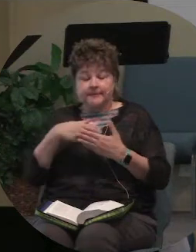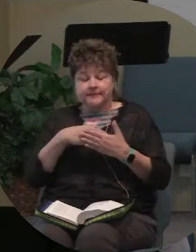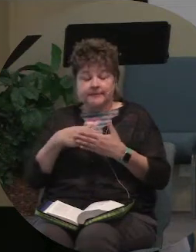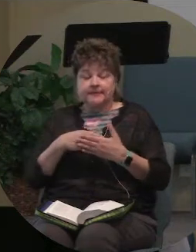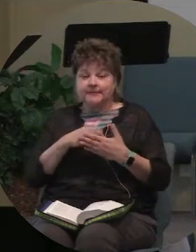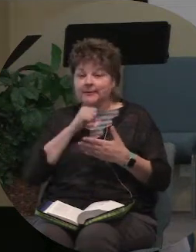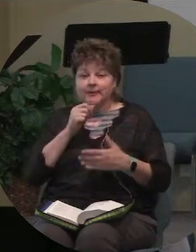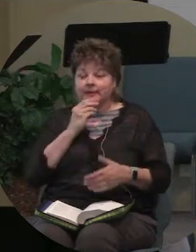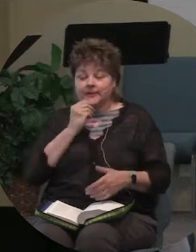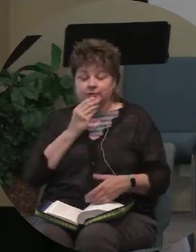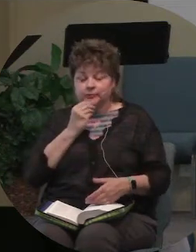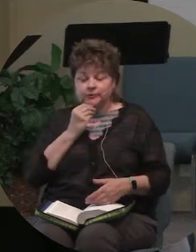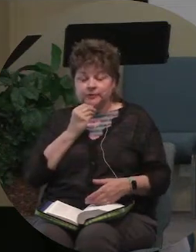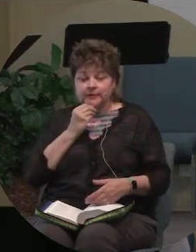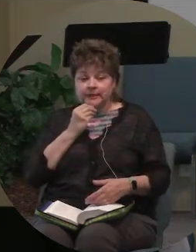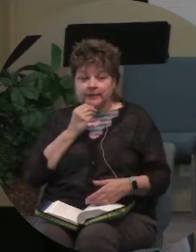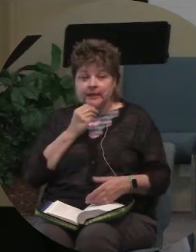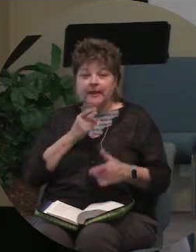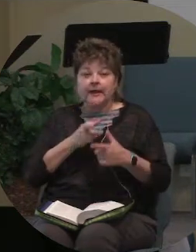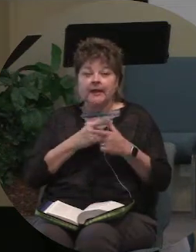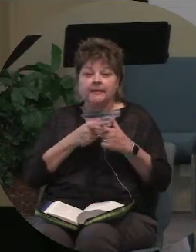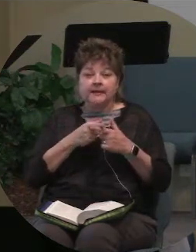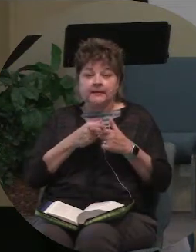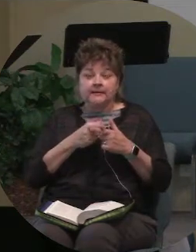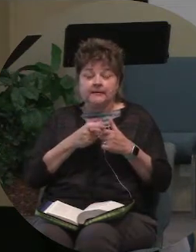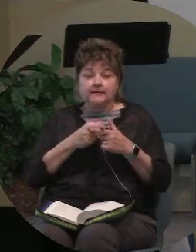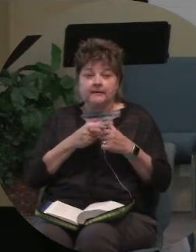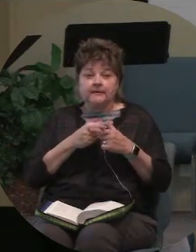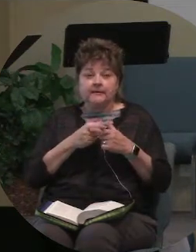And Naomi discovers that there's food.